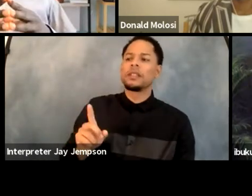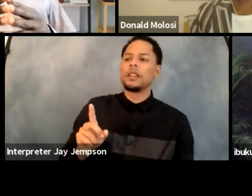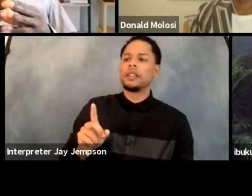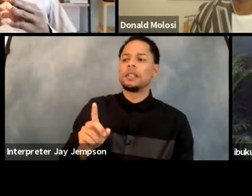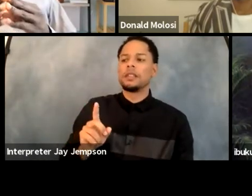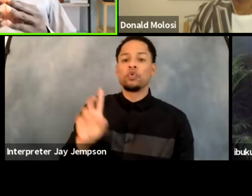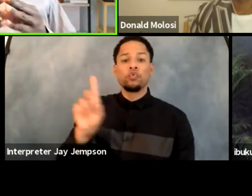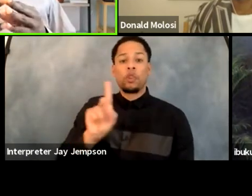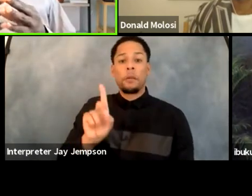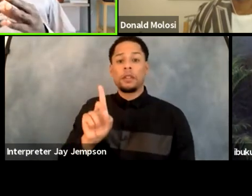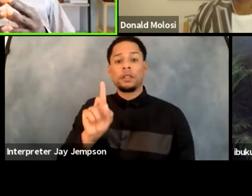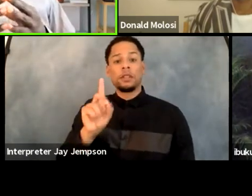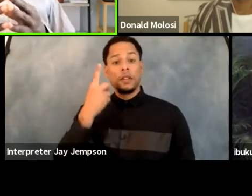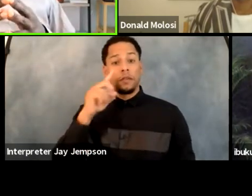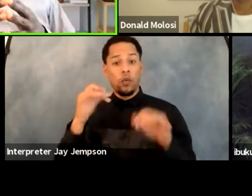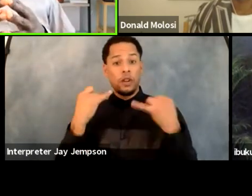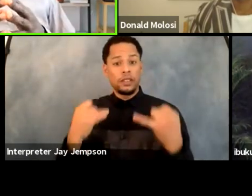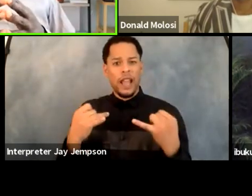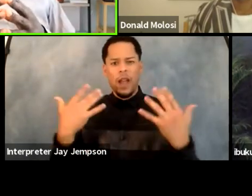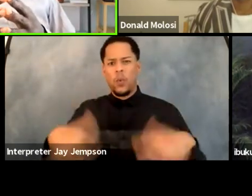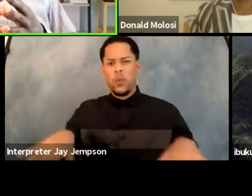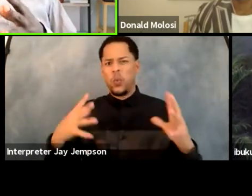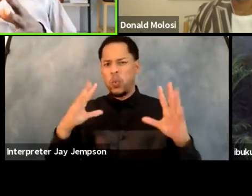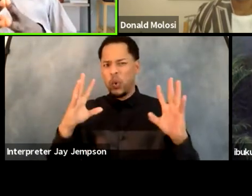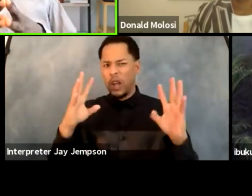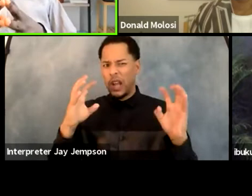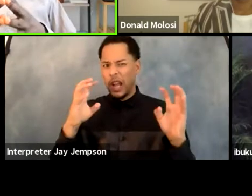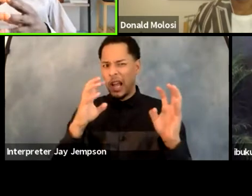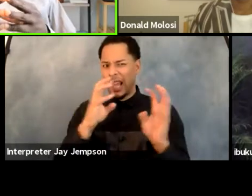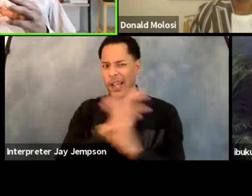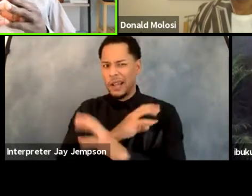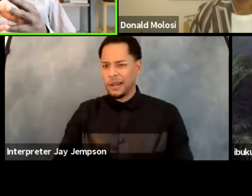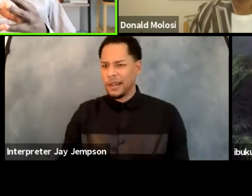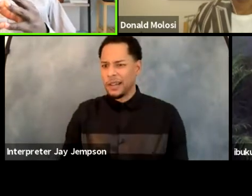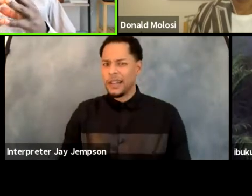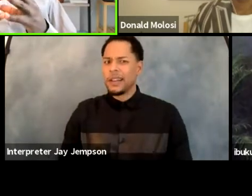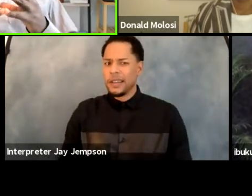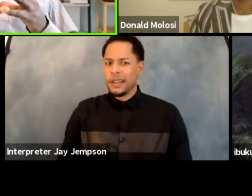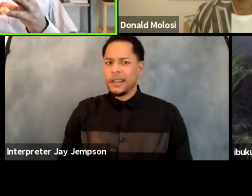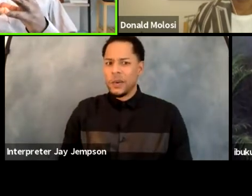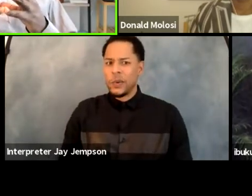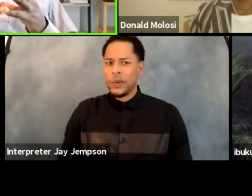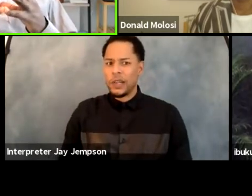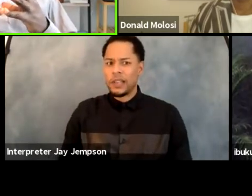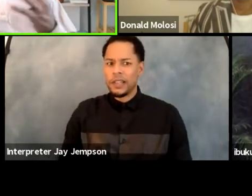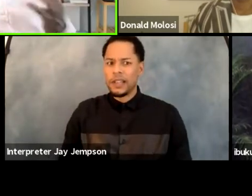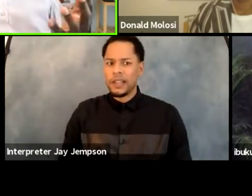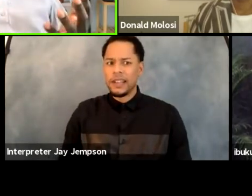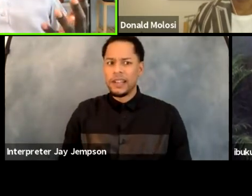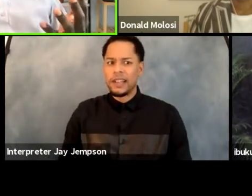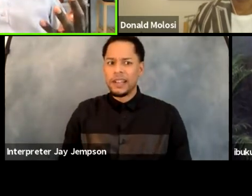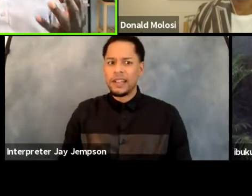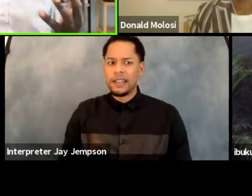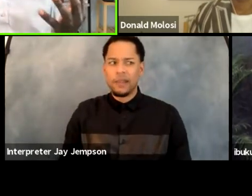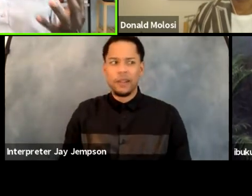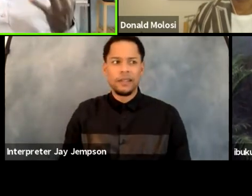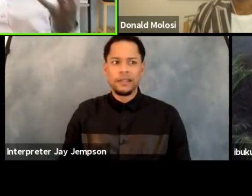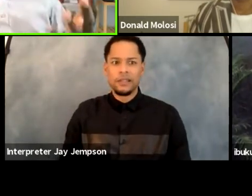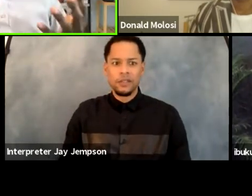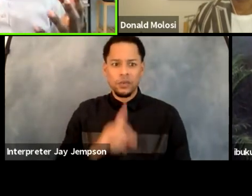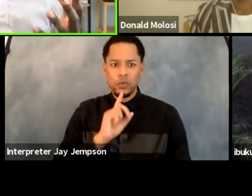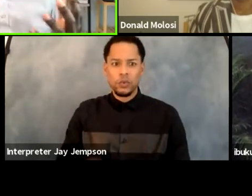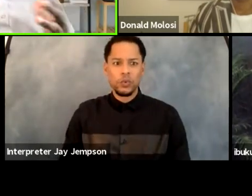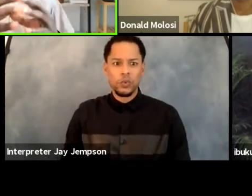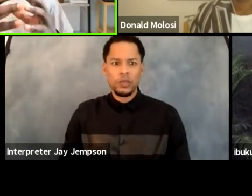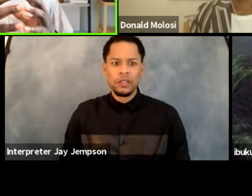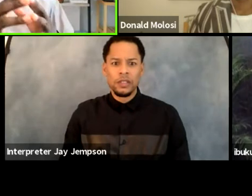complex the world we live in right now exists, the world we exist in right now. It is that sense of